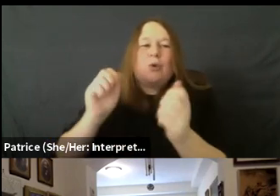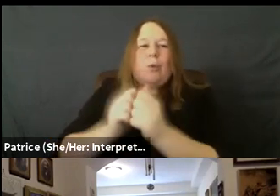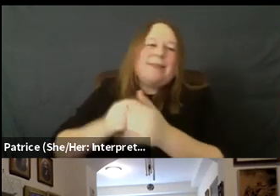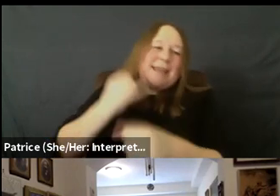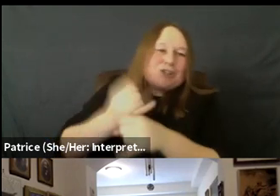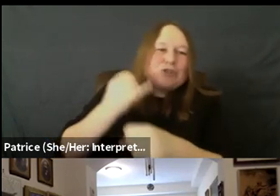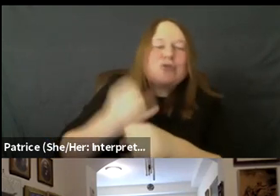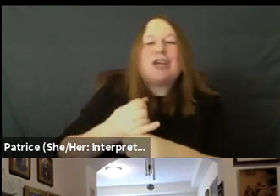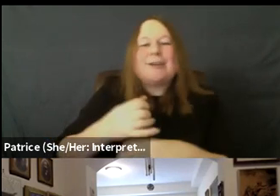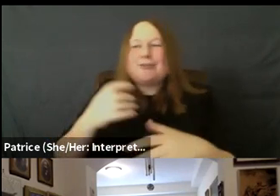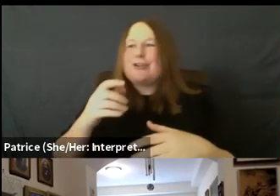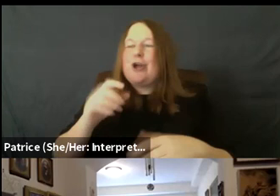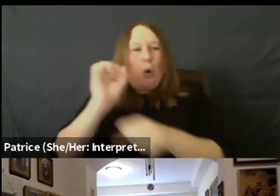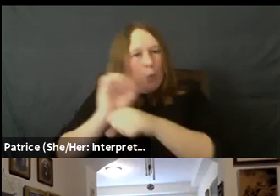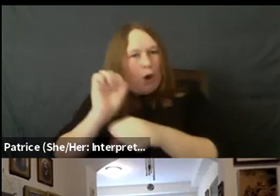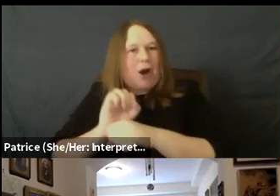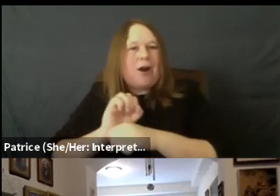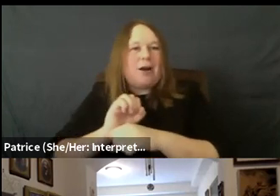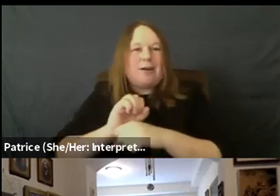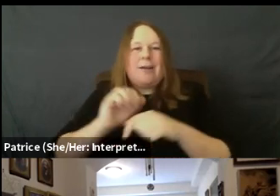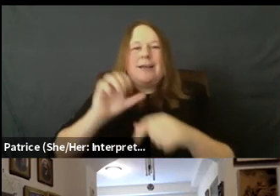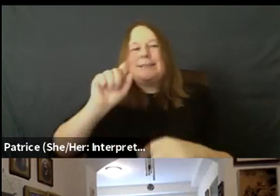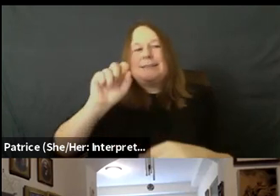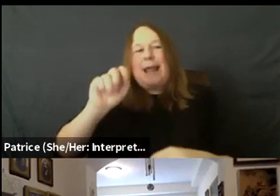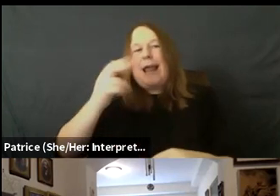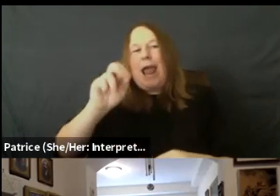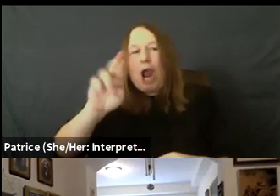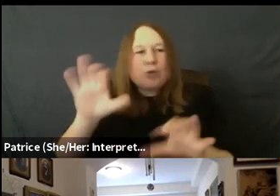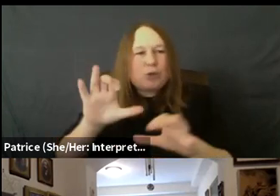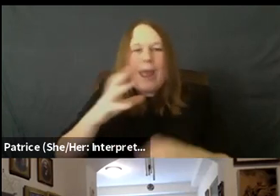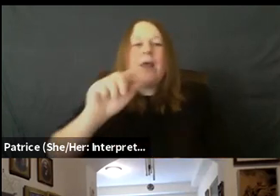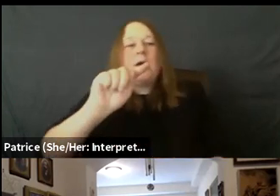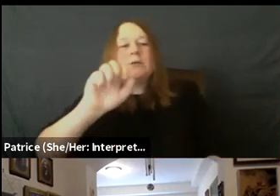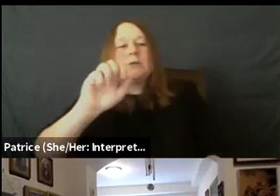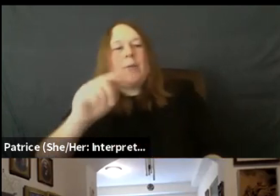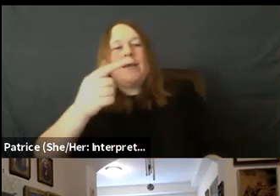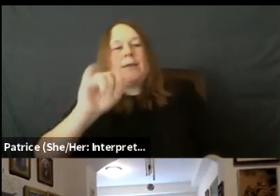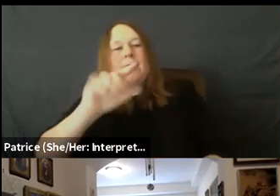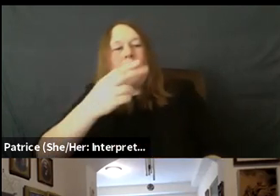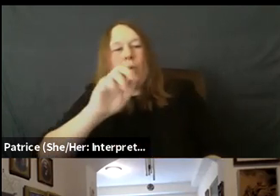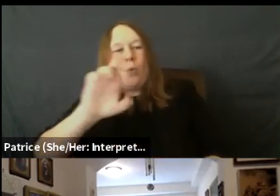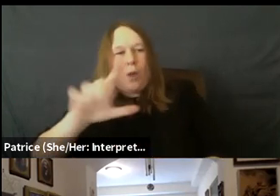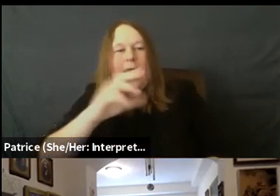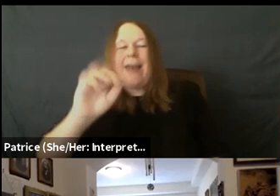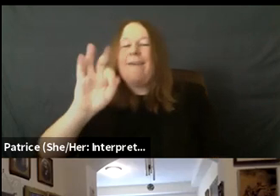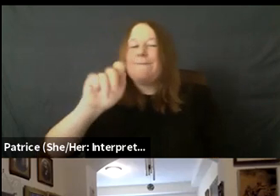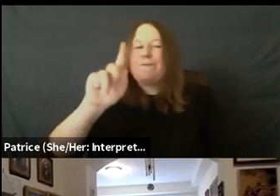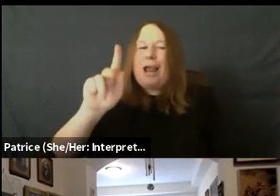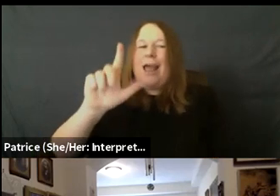deinstitutionalization, you know, work that Stan Hare was doing and work that Tom Gilhool and Frank Lasky and others were